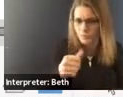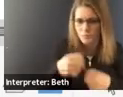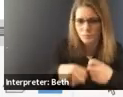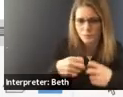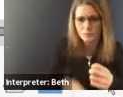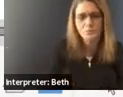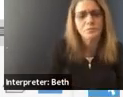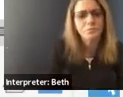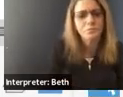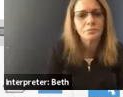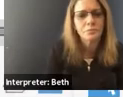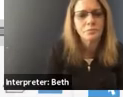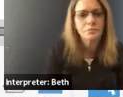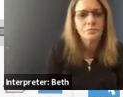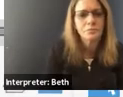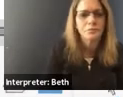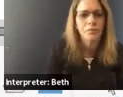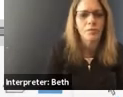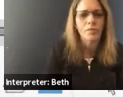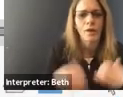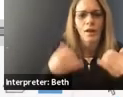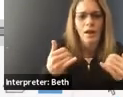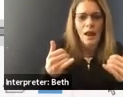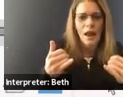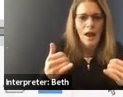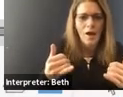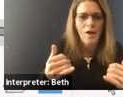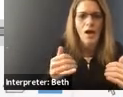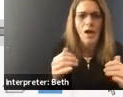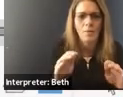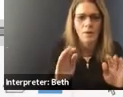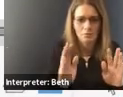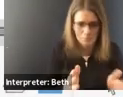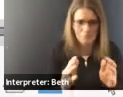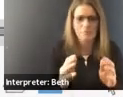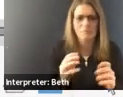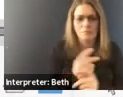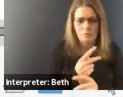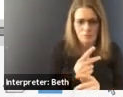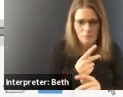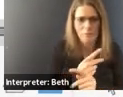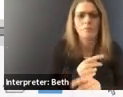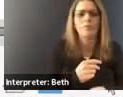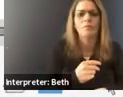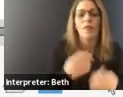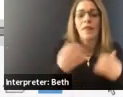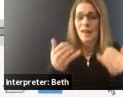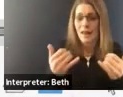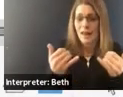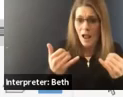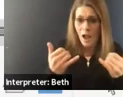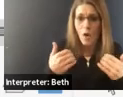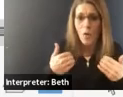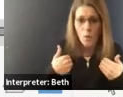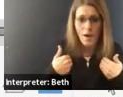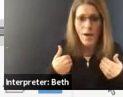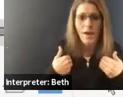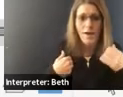So I'm going to pull that to the end, let it calculate it for a second. And now I'm here and I have a much